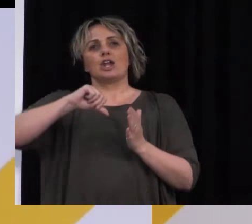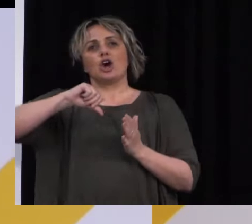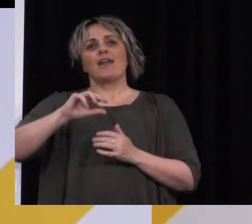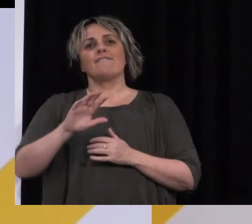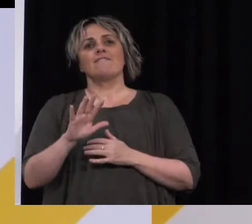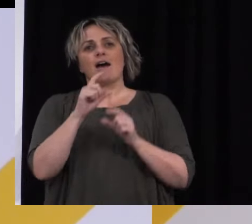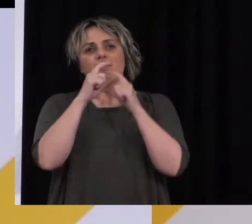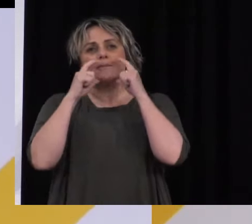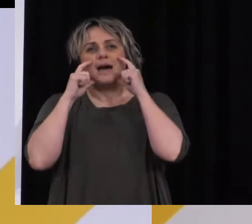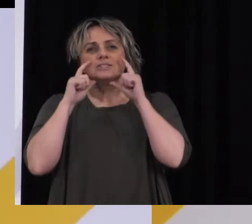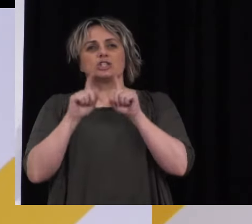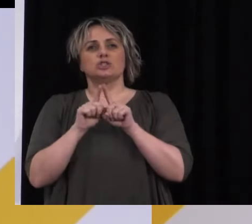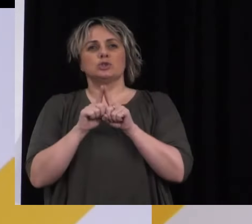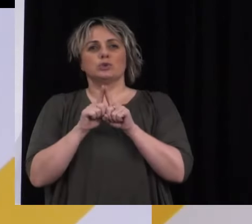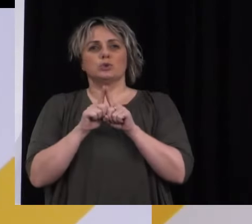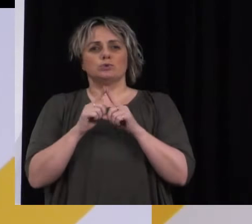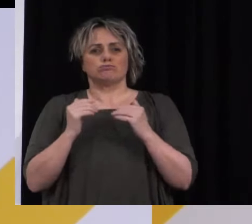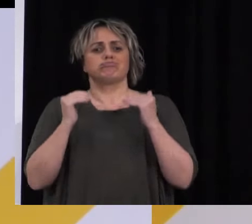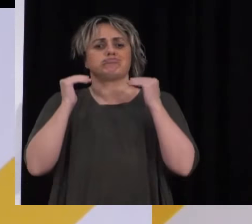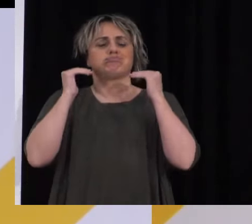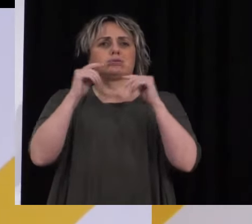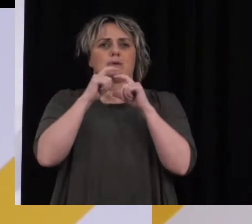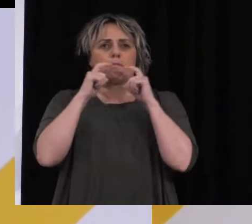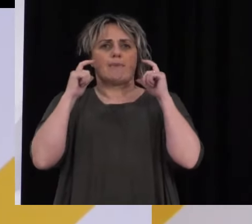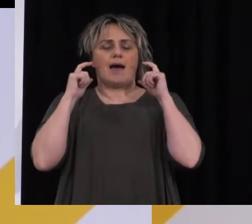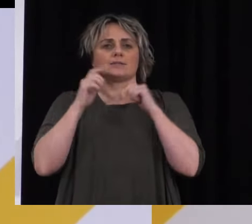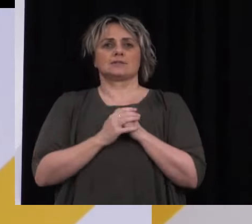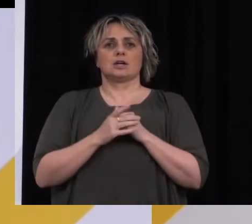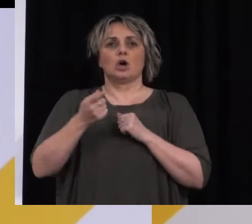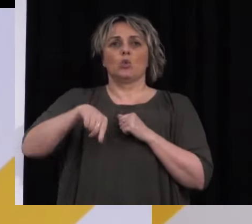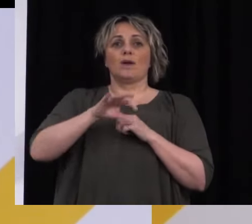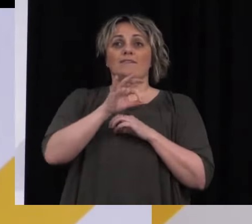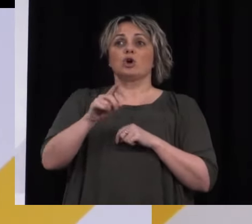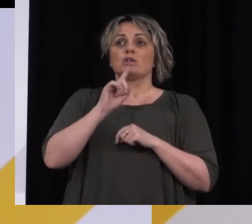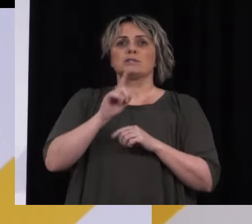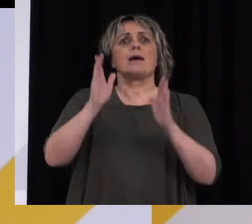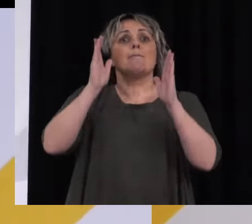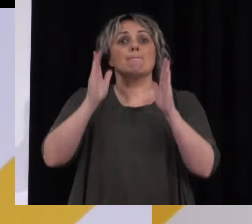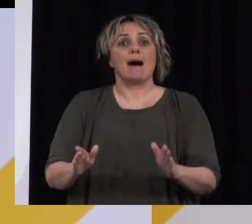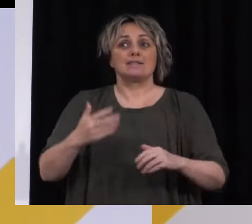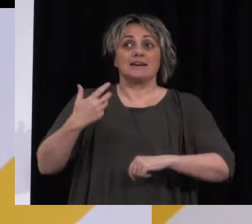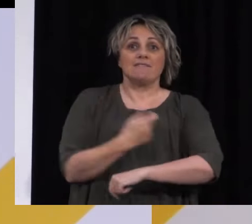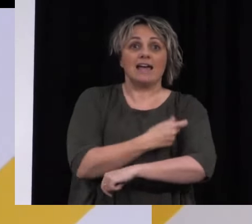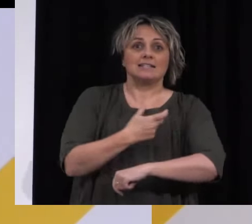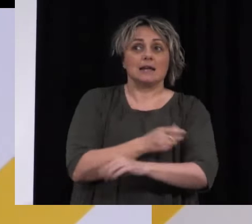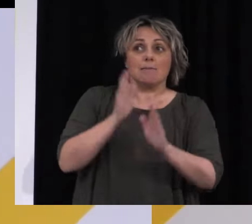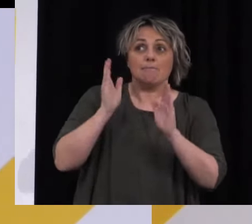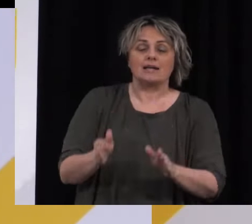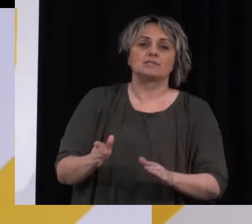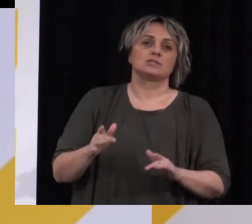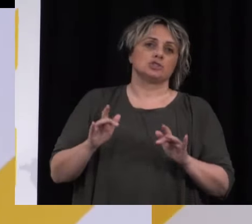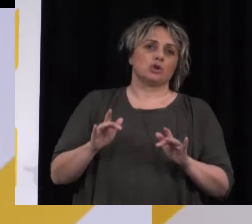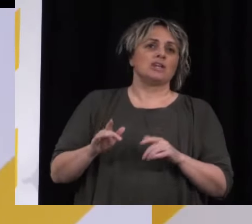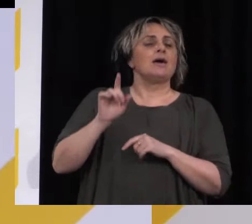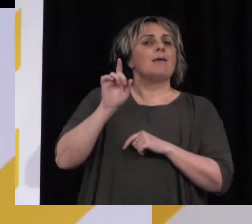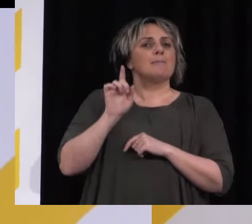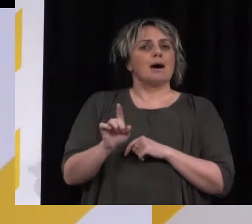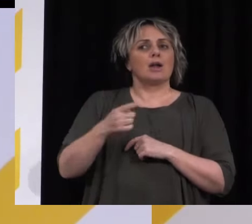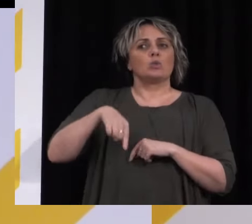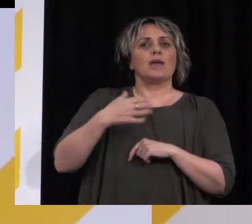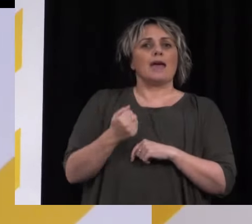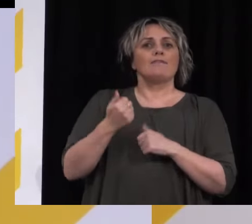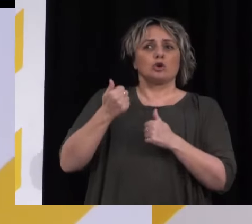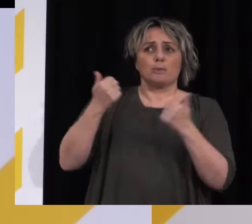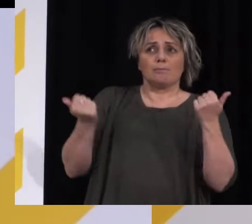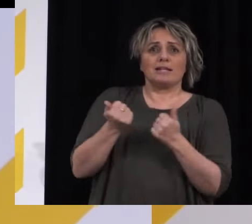recall, as well. And whilst we haven't mandated vaccines there with those frontline workers, we do have good